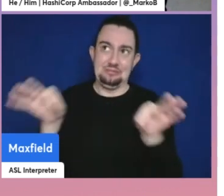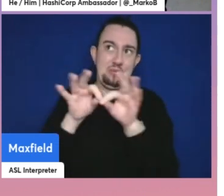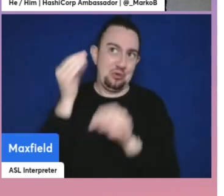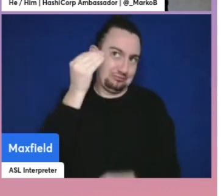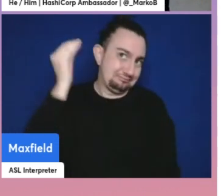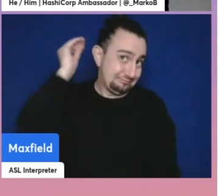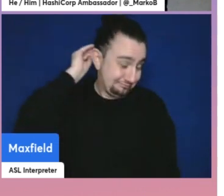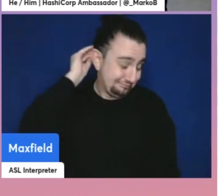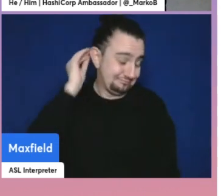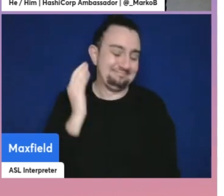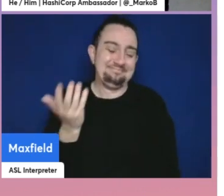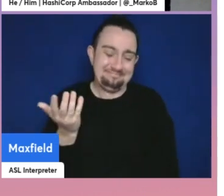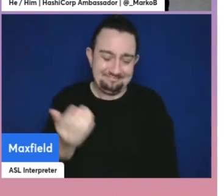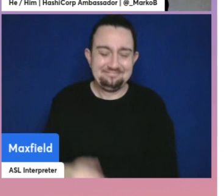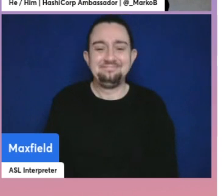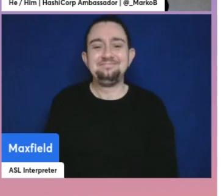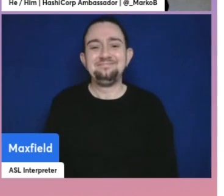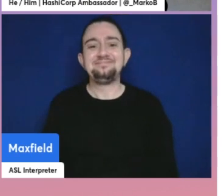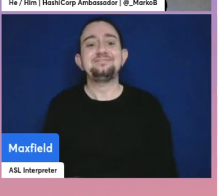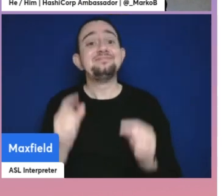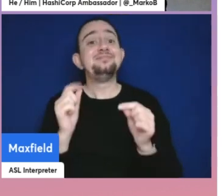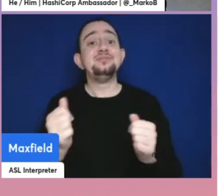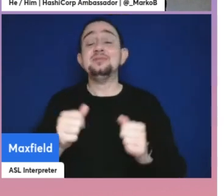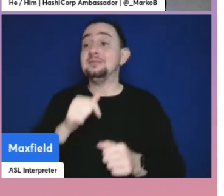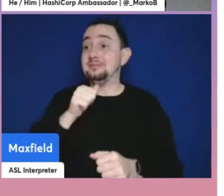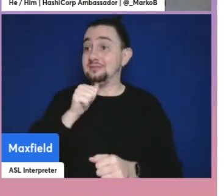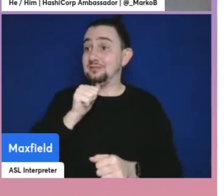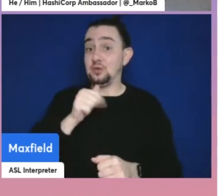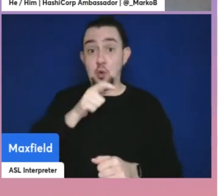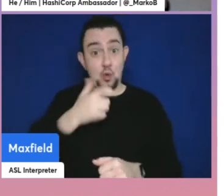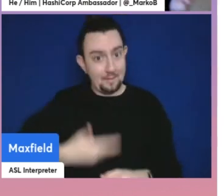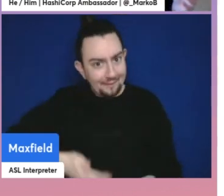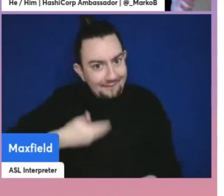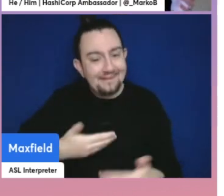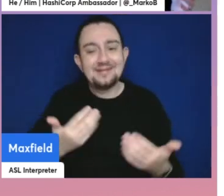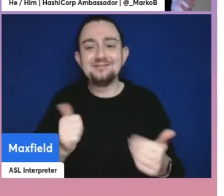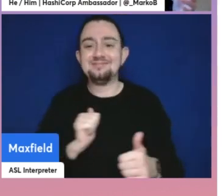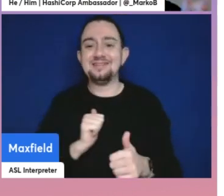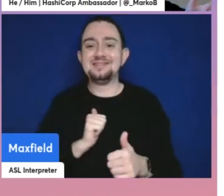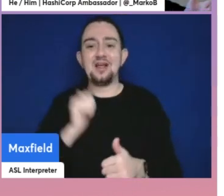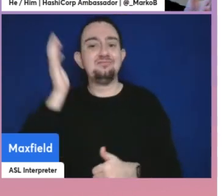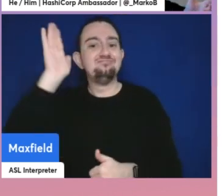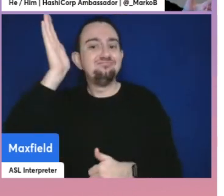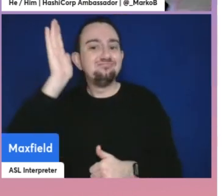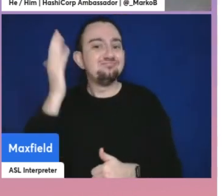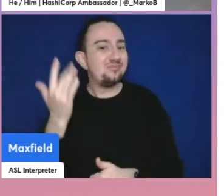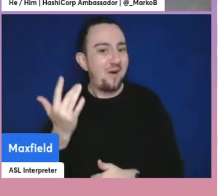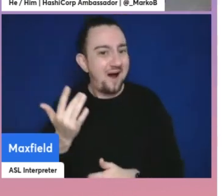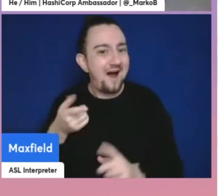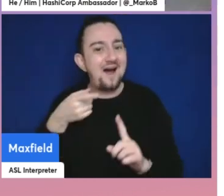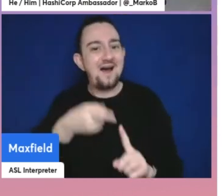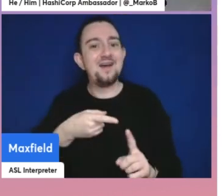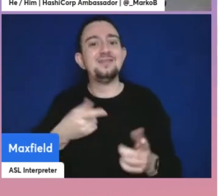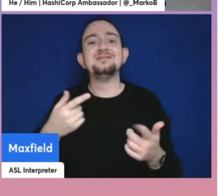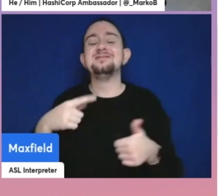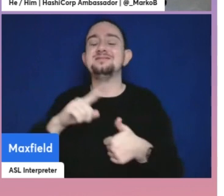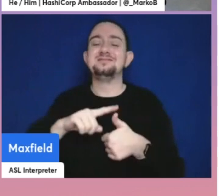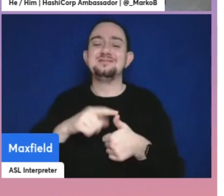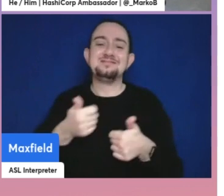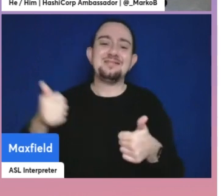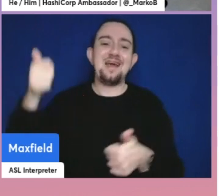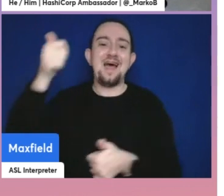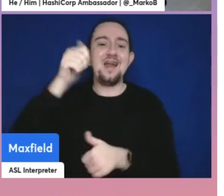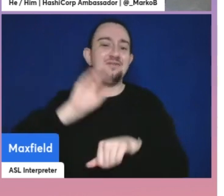Right. Quickly about me. Who am I? Why am I here talking to you about that? So I'm the head of consultancy at the